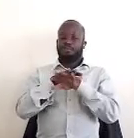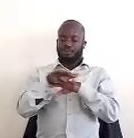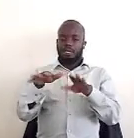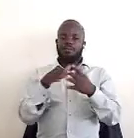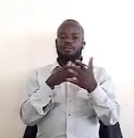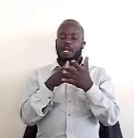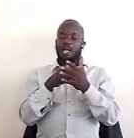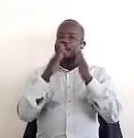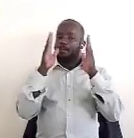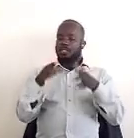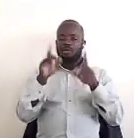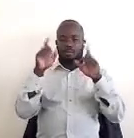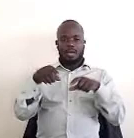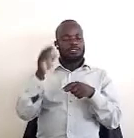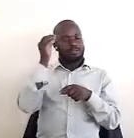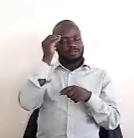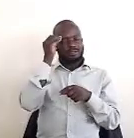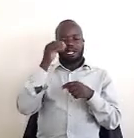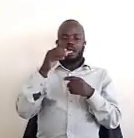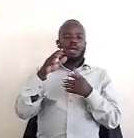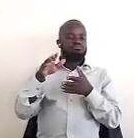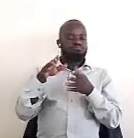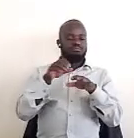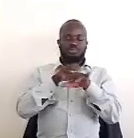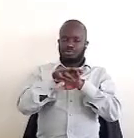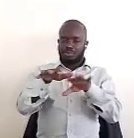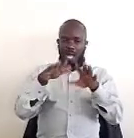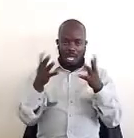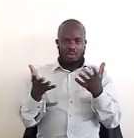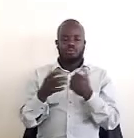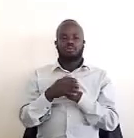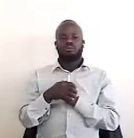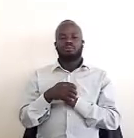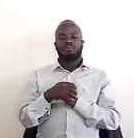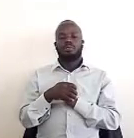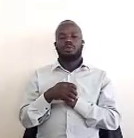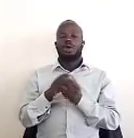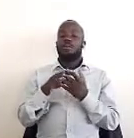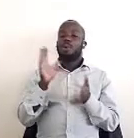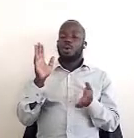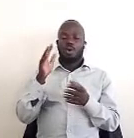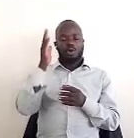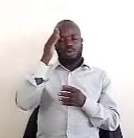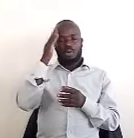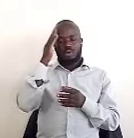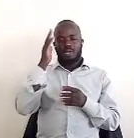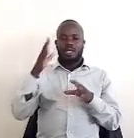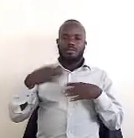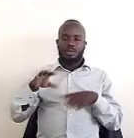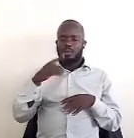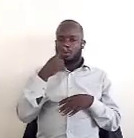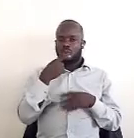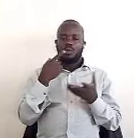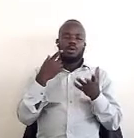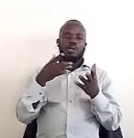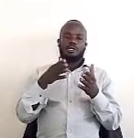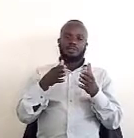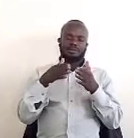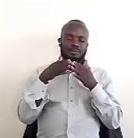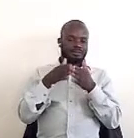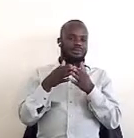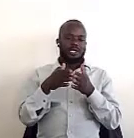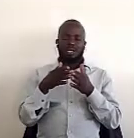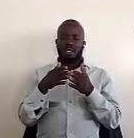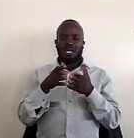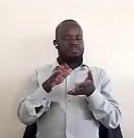HIV transmission prevention, one must learn about the means of transmission first. It is commonly known that those with